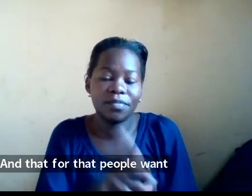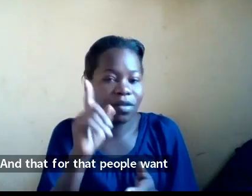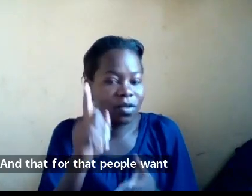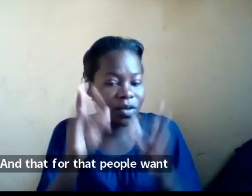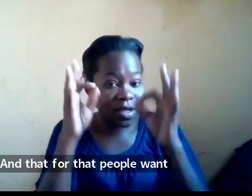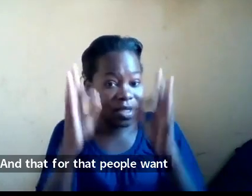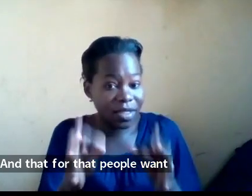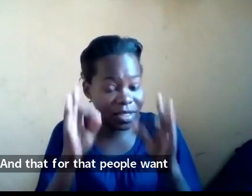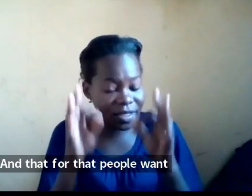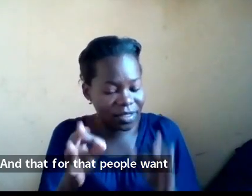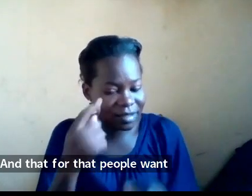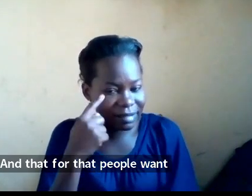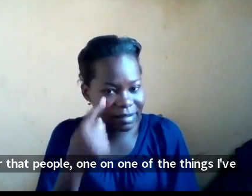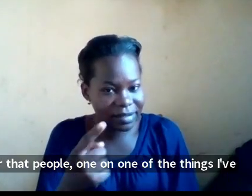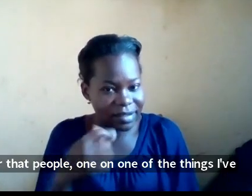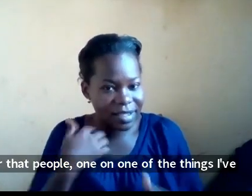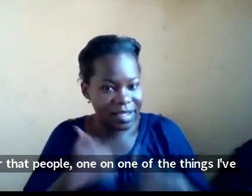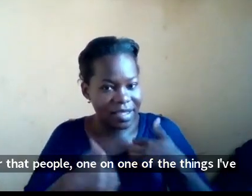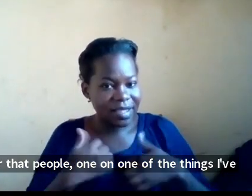I found interesting, and